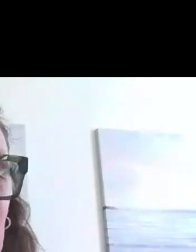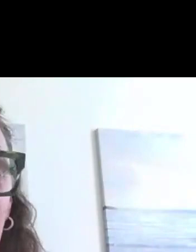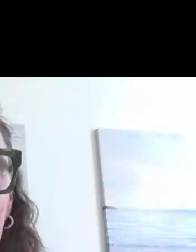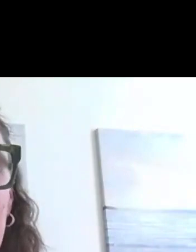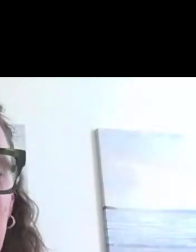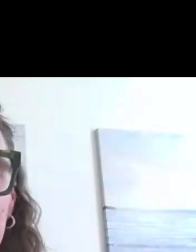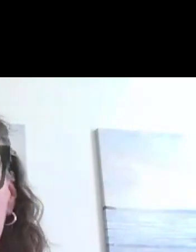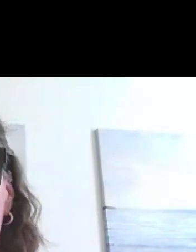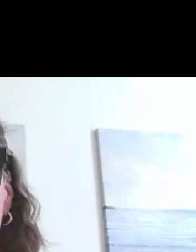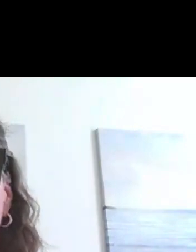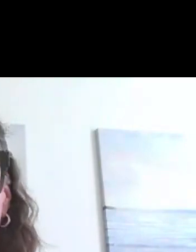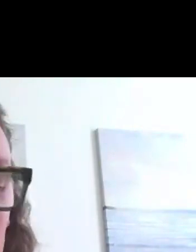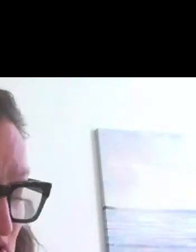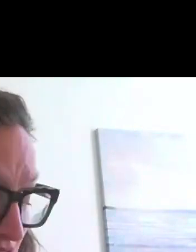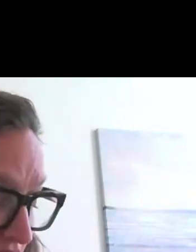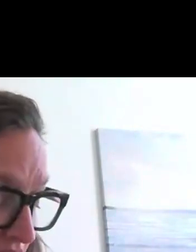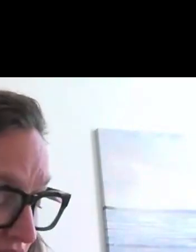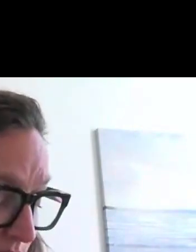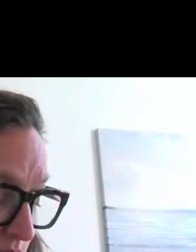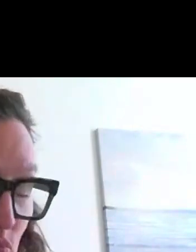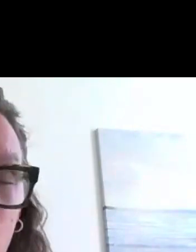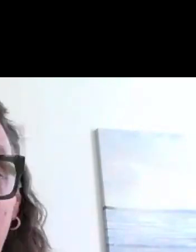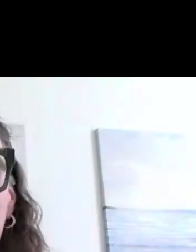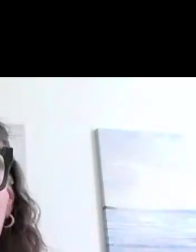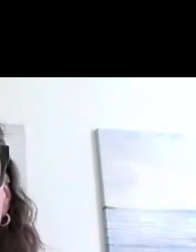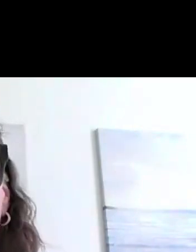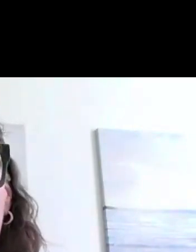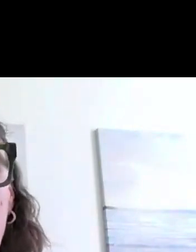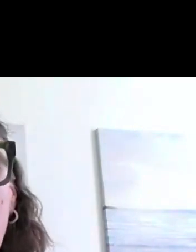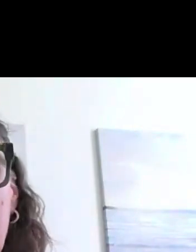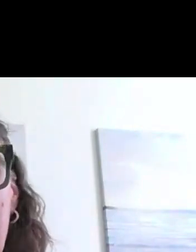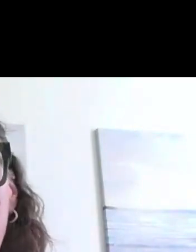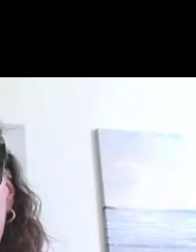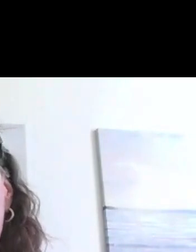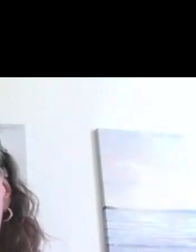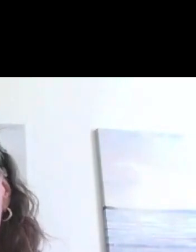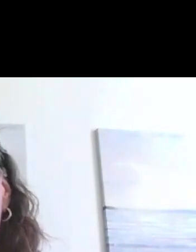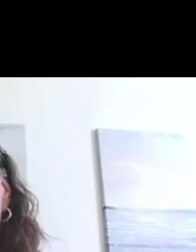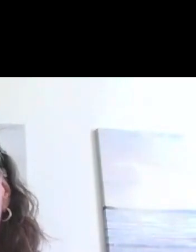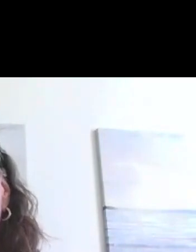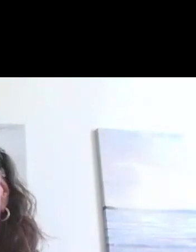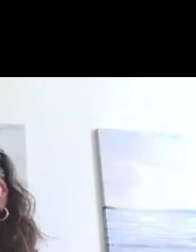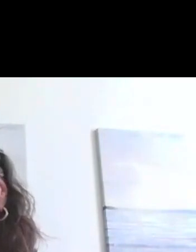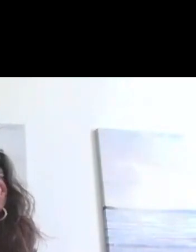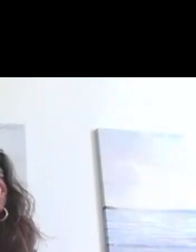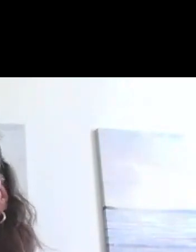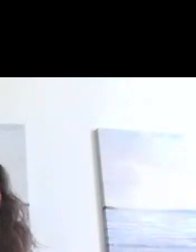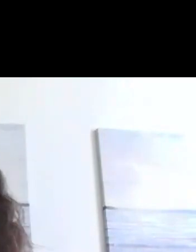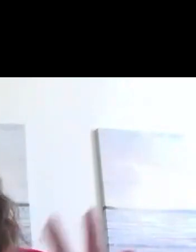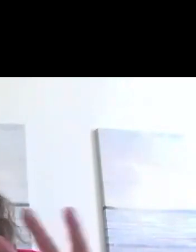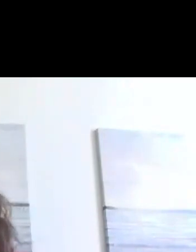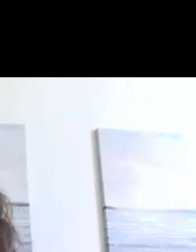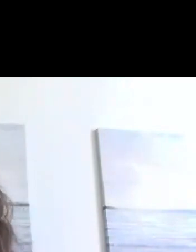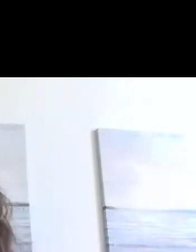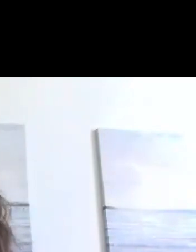vision that actually touches people's lives? We already know we're going to help people have